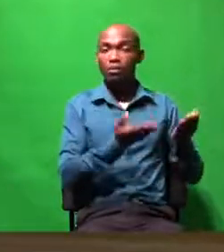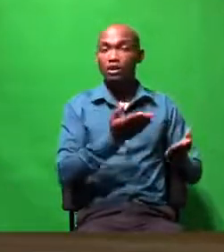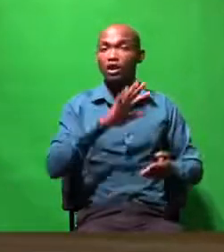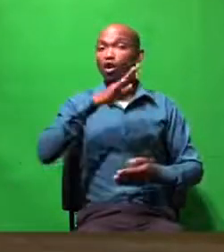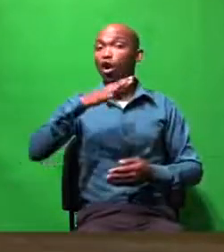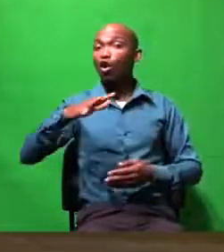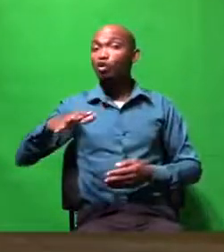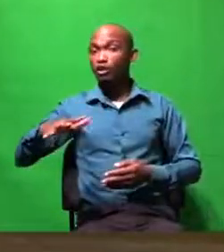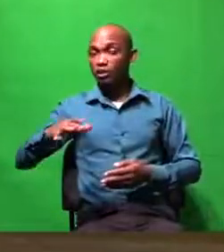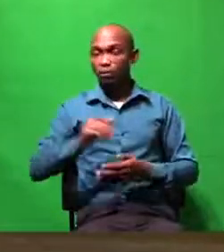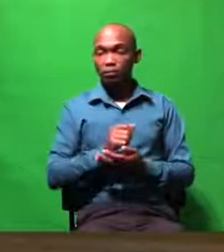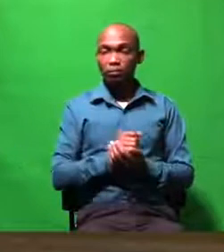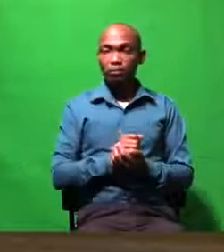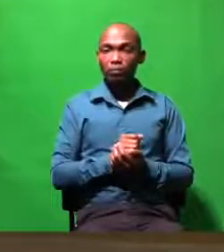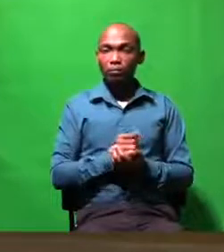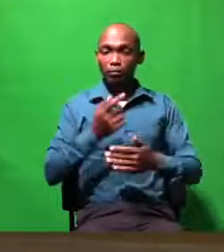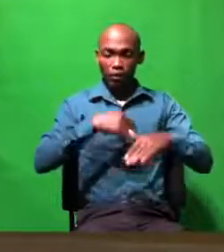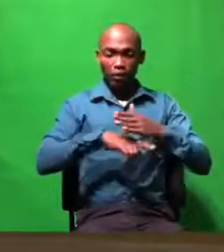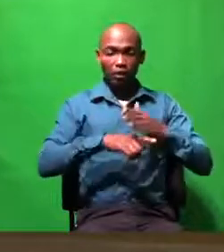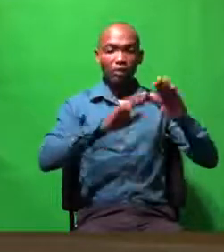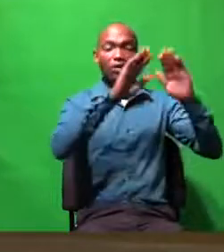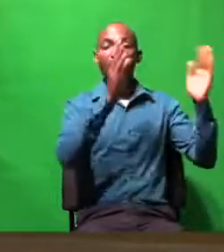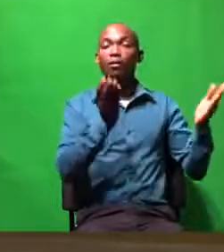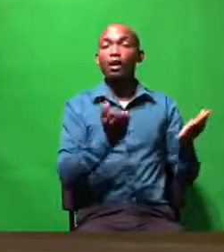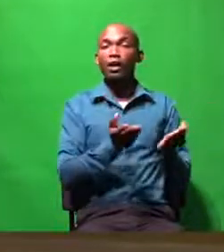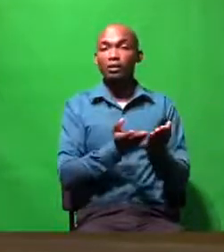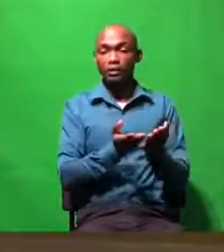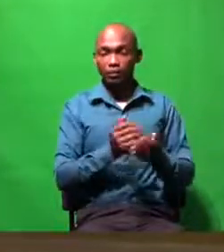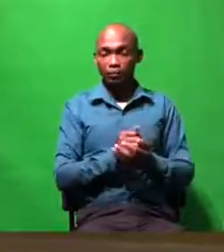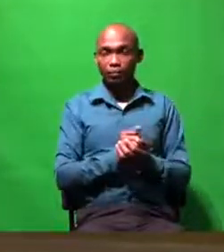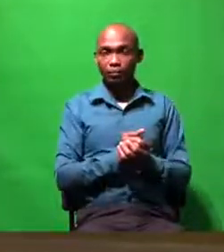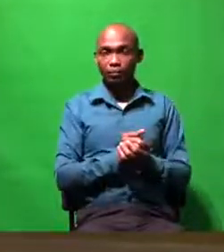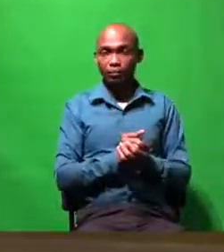oceans in the world.